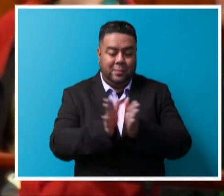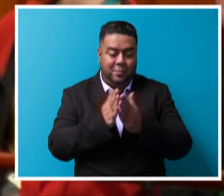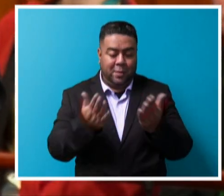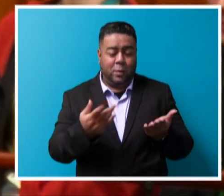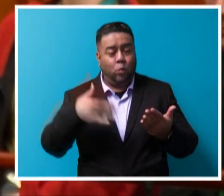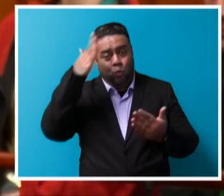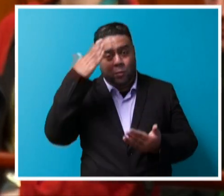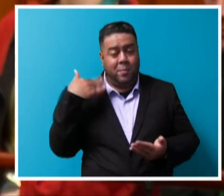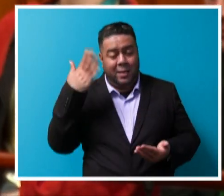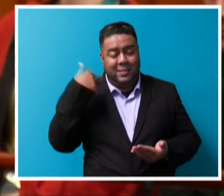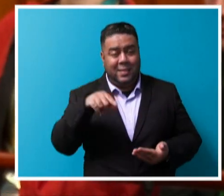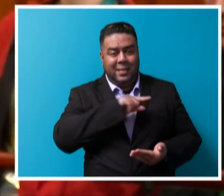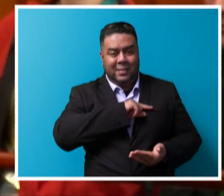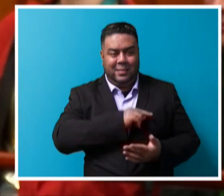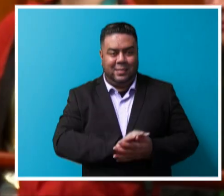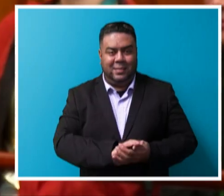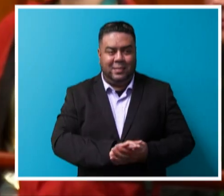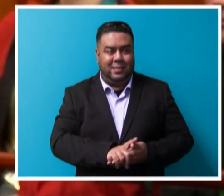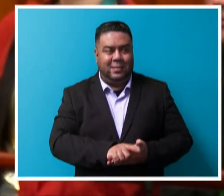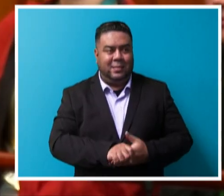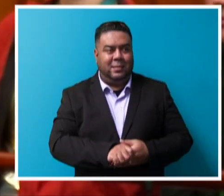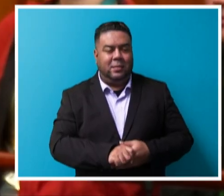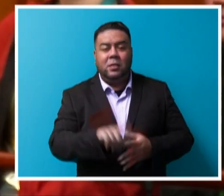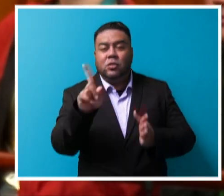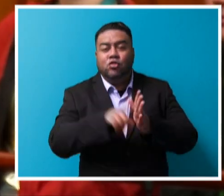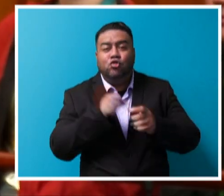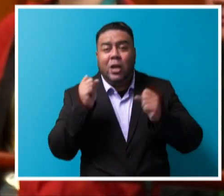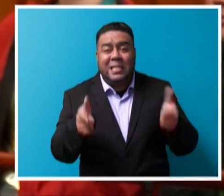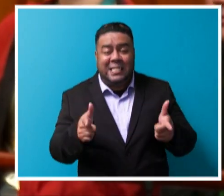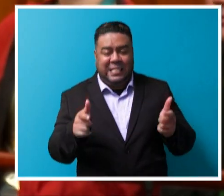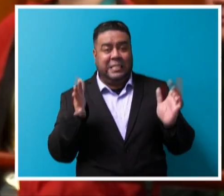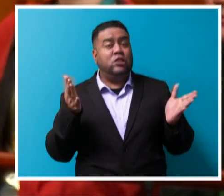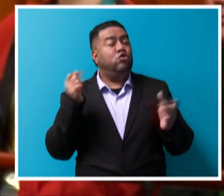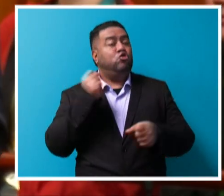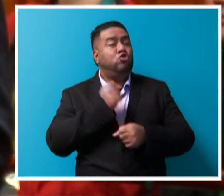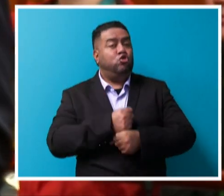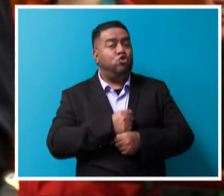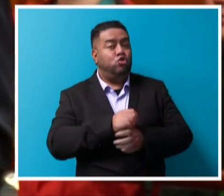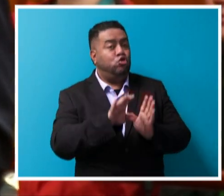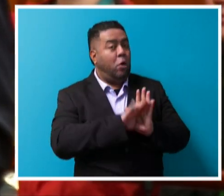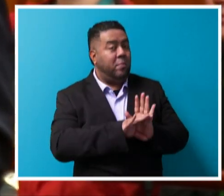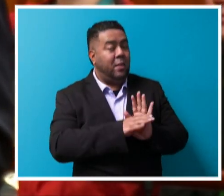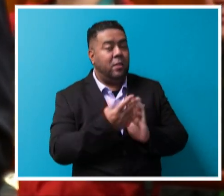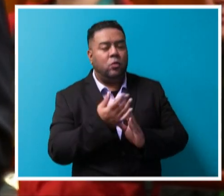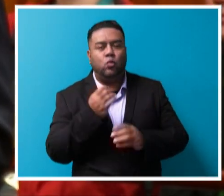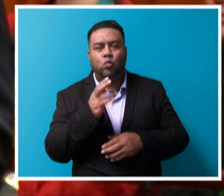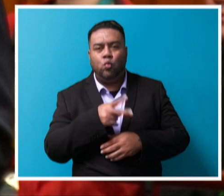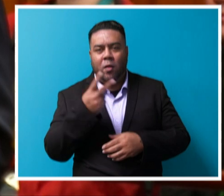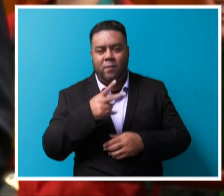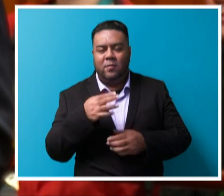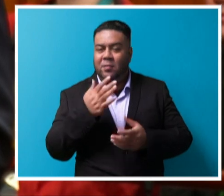the Abrahamic blessing, Genesis chapter 12, verse 3, I will bless those who bless